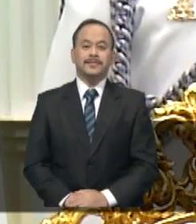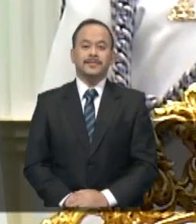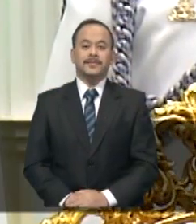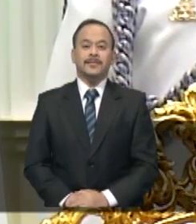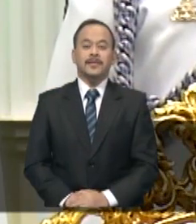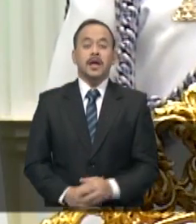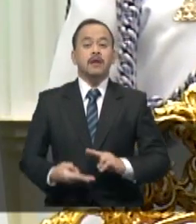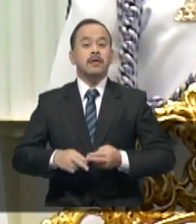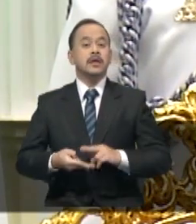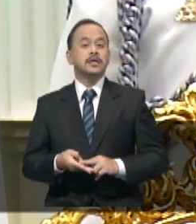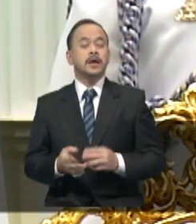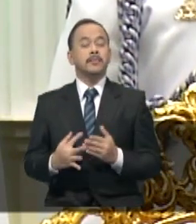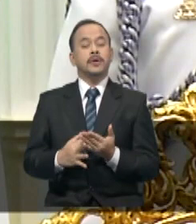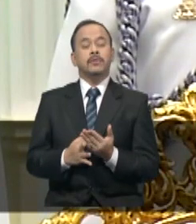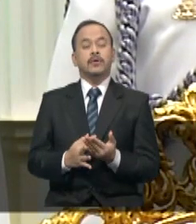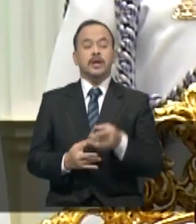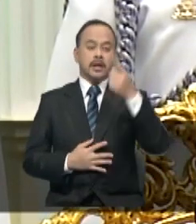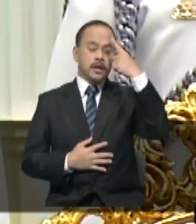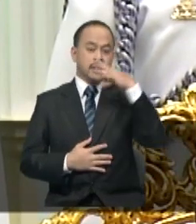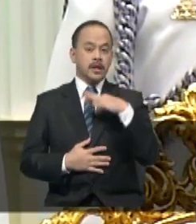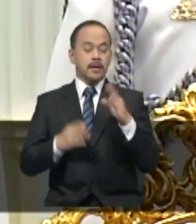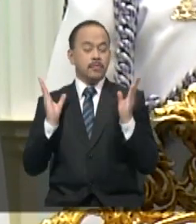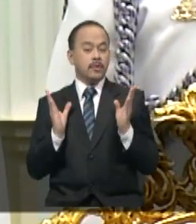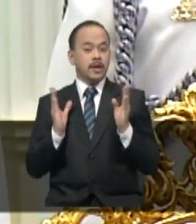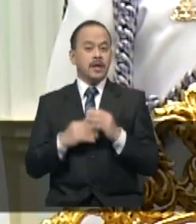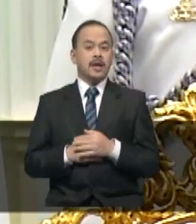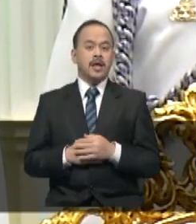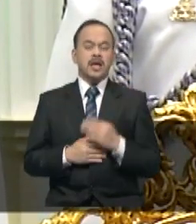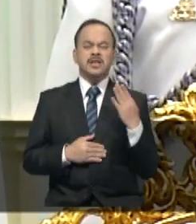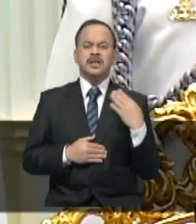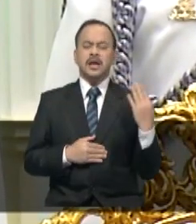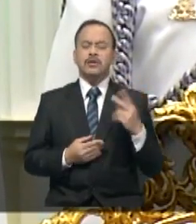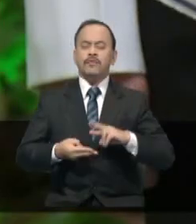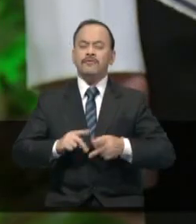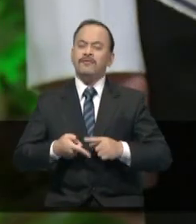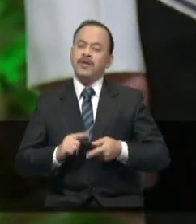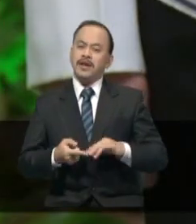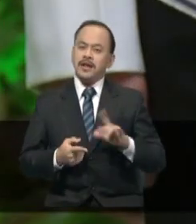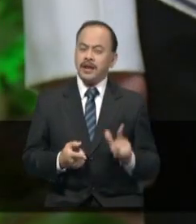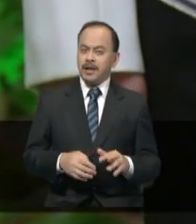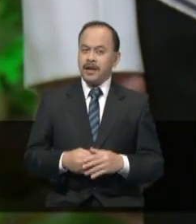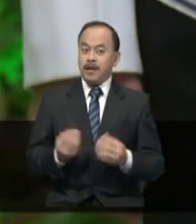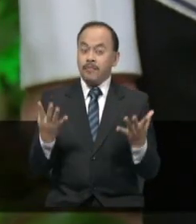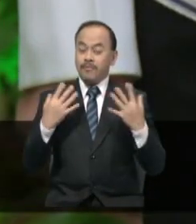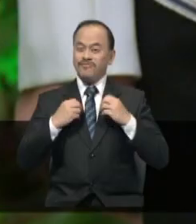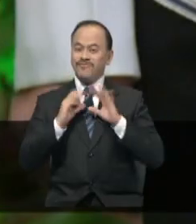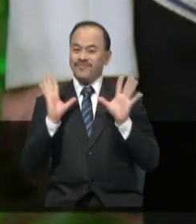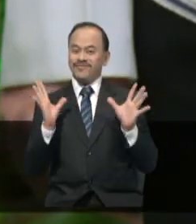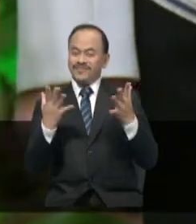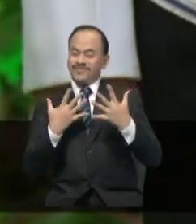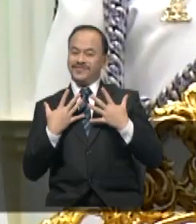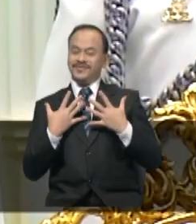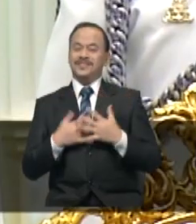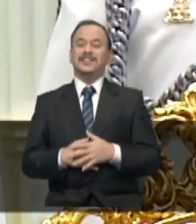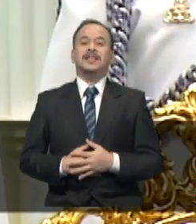relations between the Kingdom of Thailand and Brunei Darussalam have always been friendly and cordial. The friendship